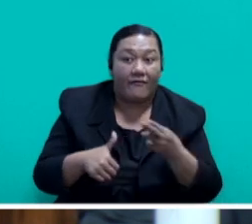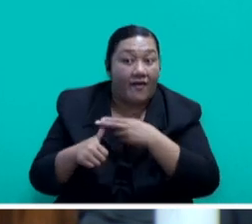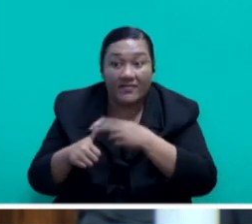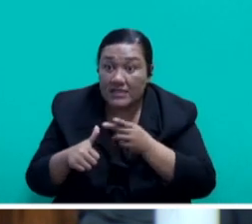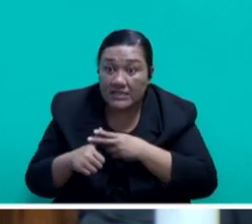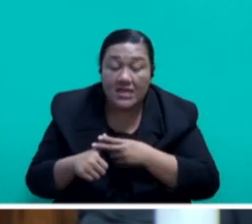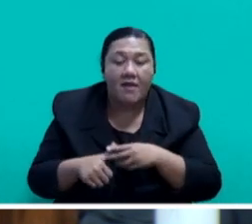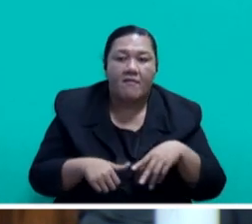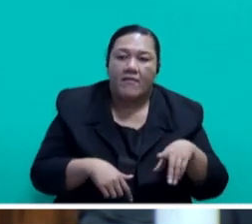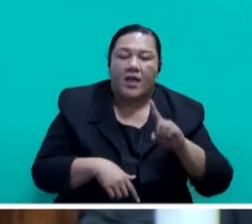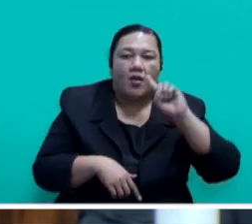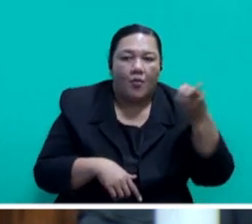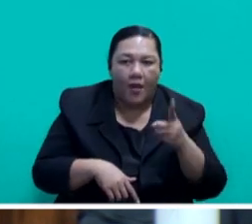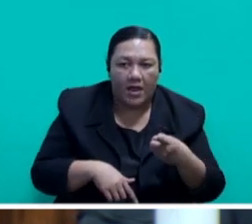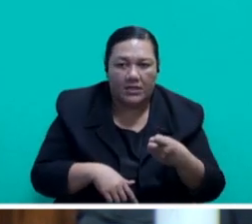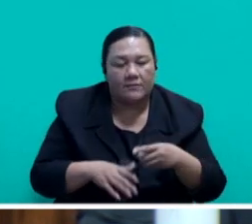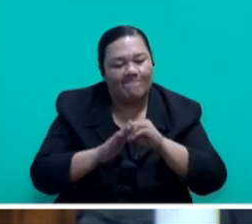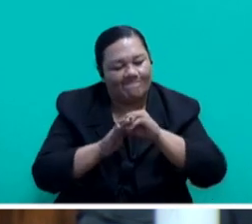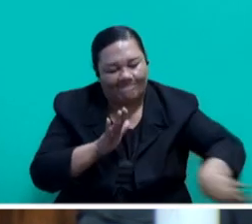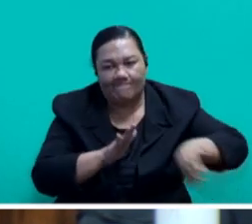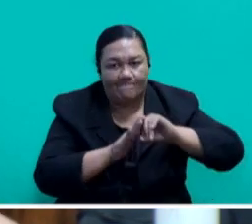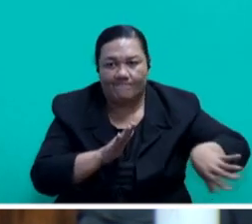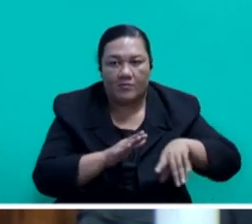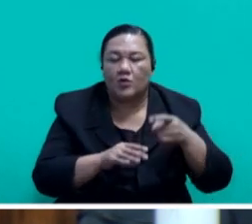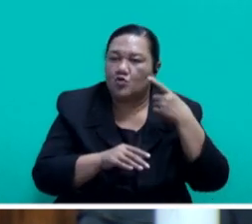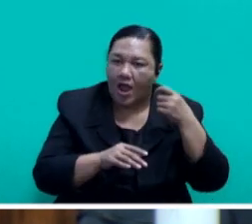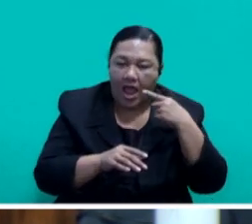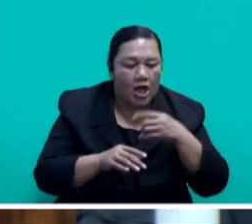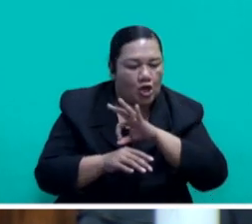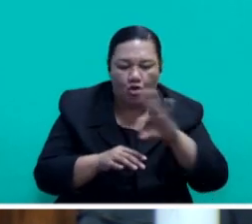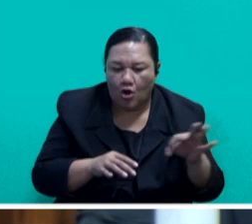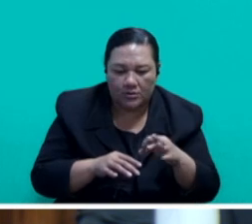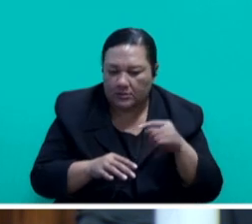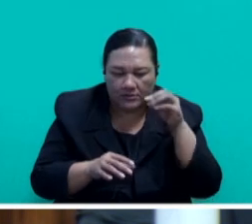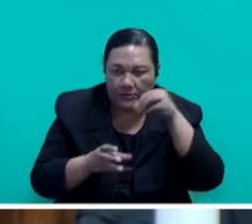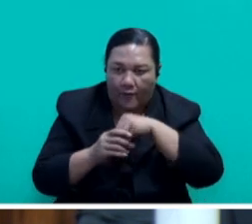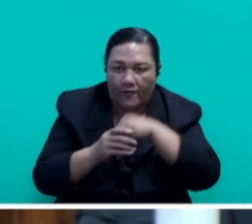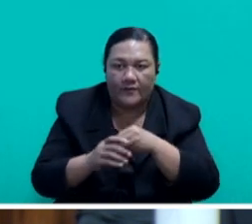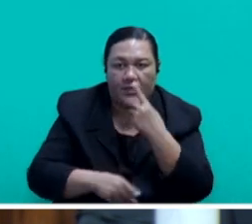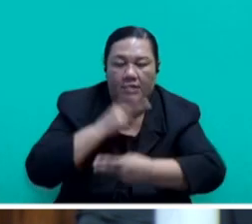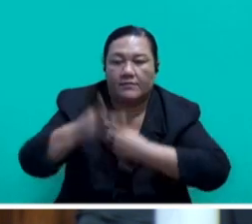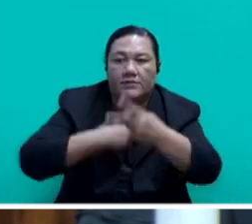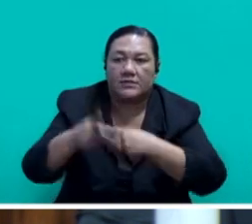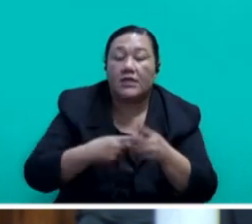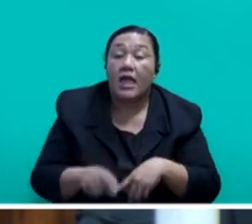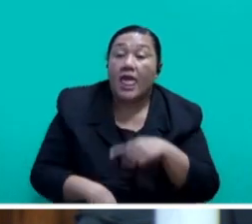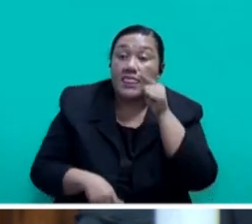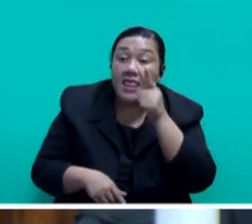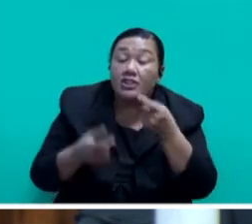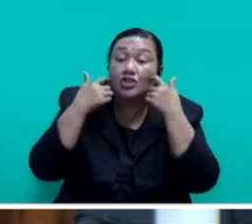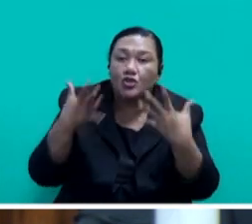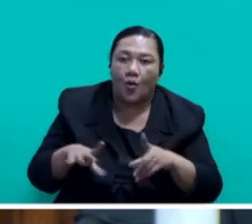to focus exclusively on processing applications. These measures not only demonstrate our commitment